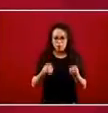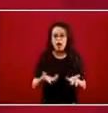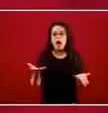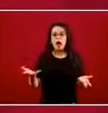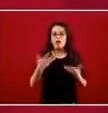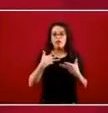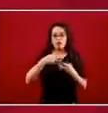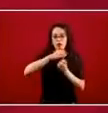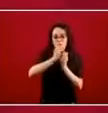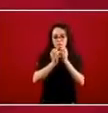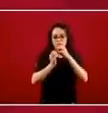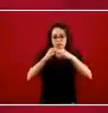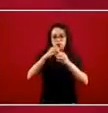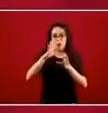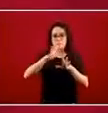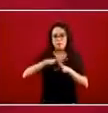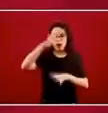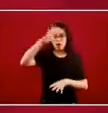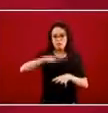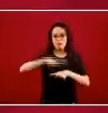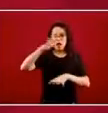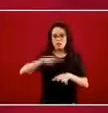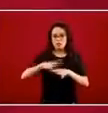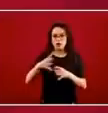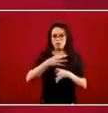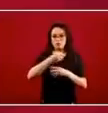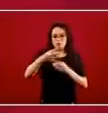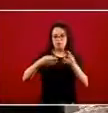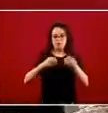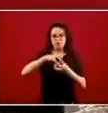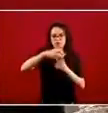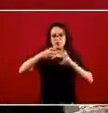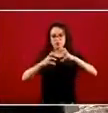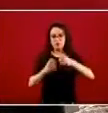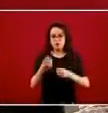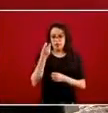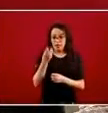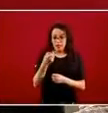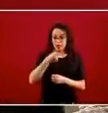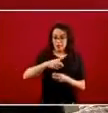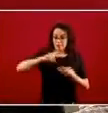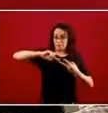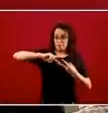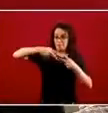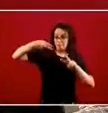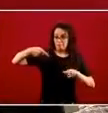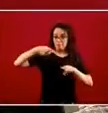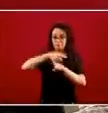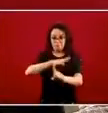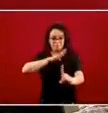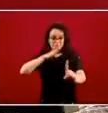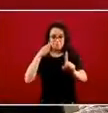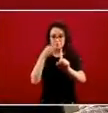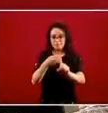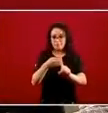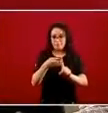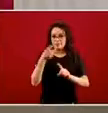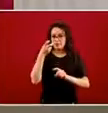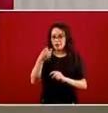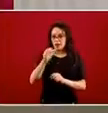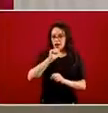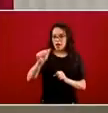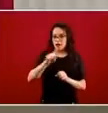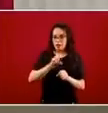and then you multiply this this genetic material, and then there is a detection